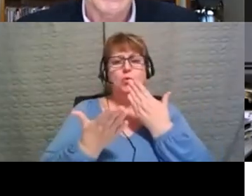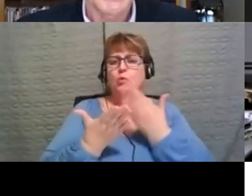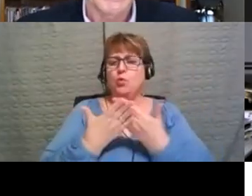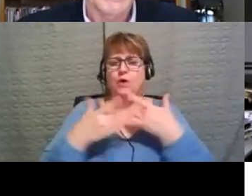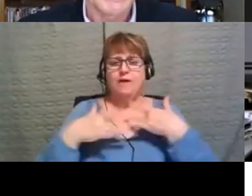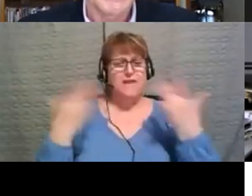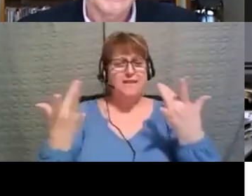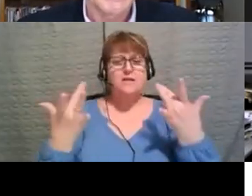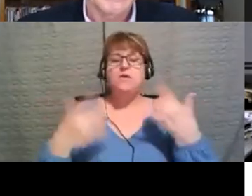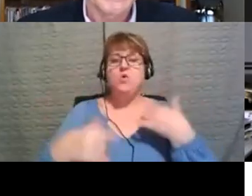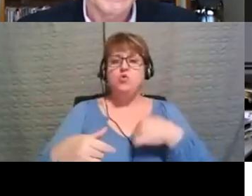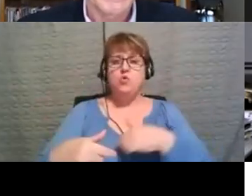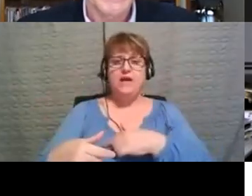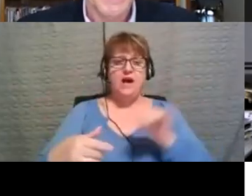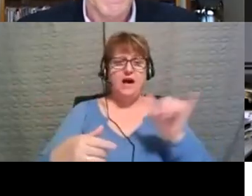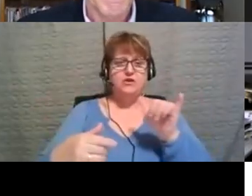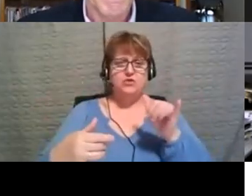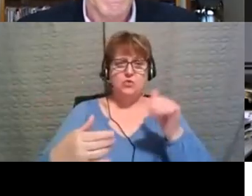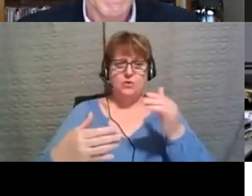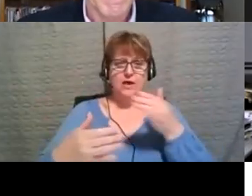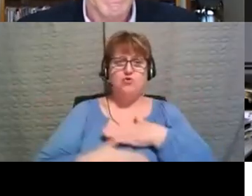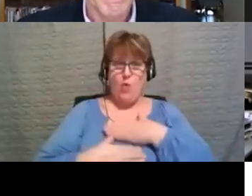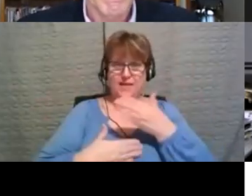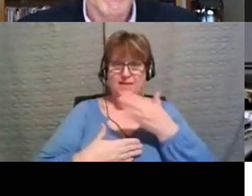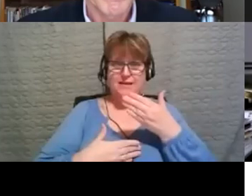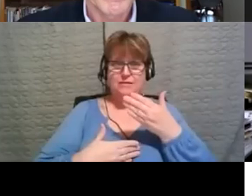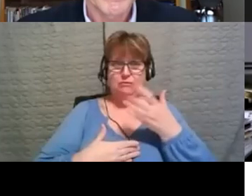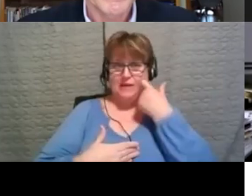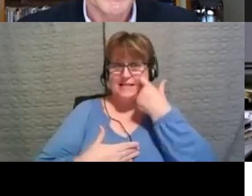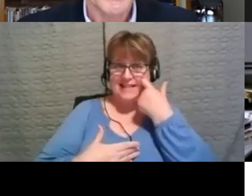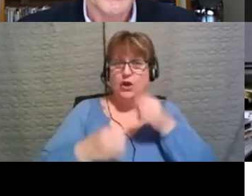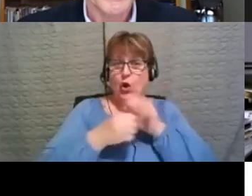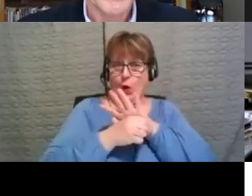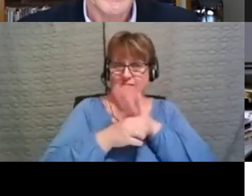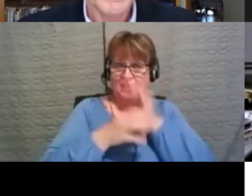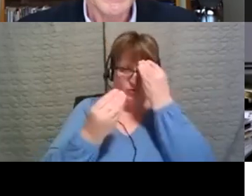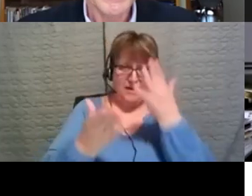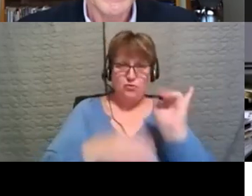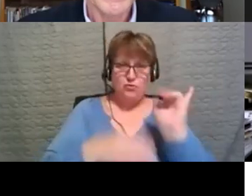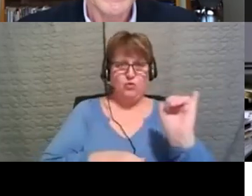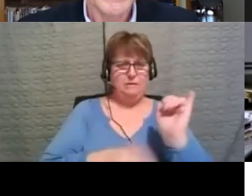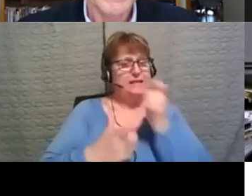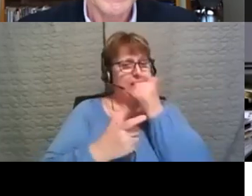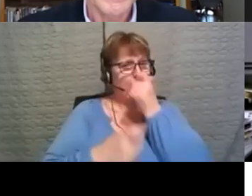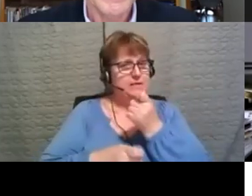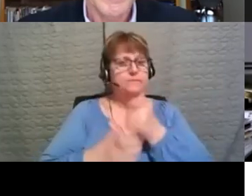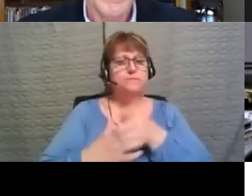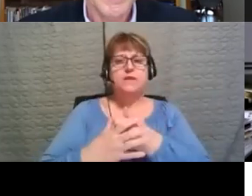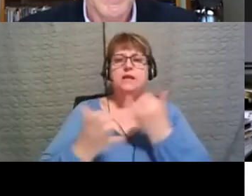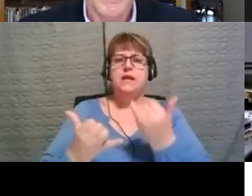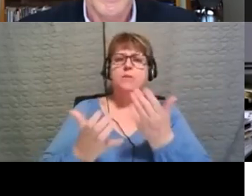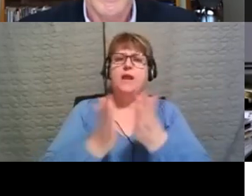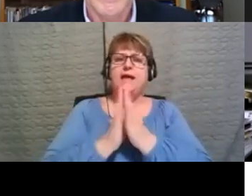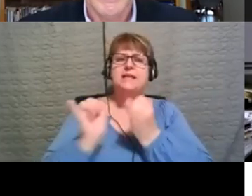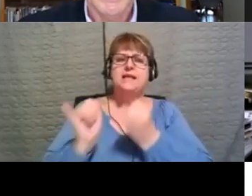I appreciate the additional COVID information. I think that's very interesting for everyone. I'd like to ask individuals